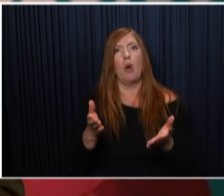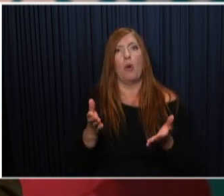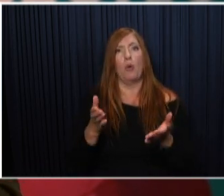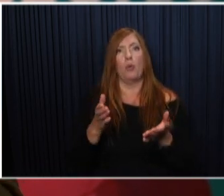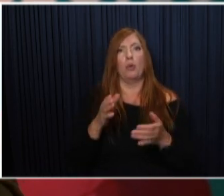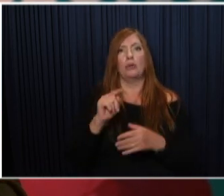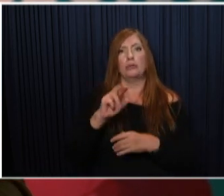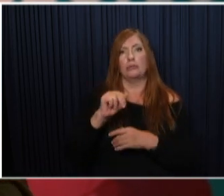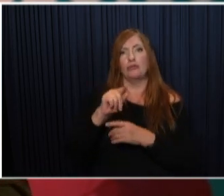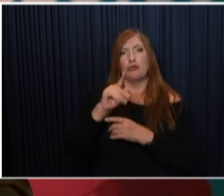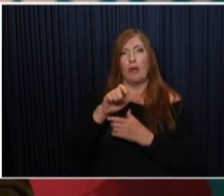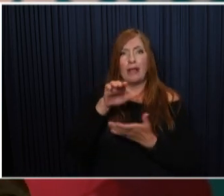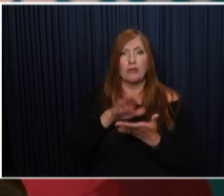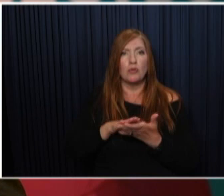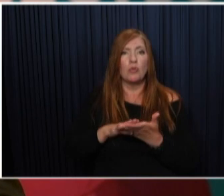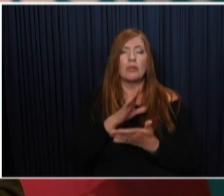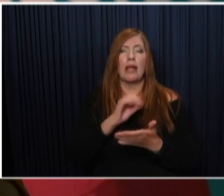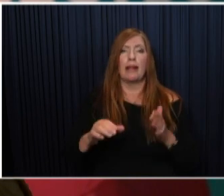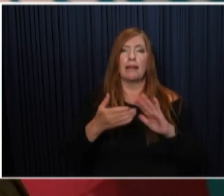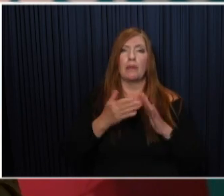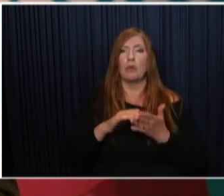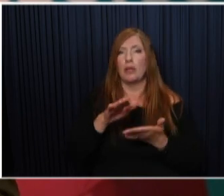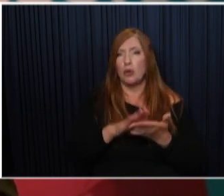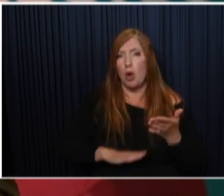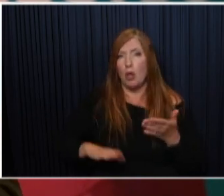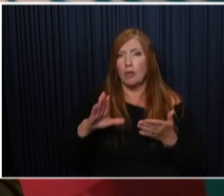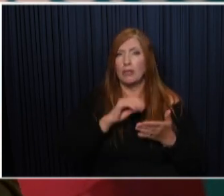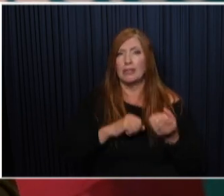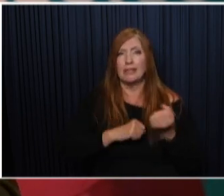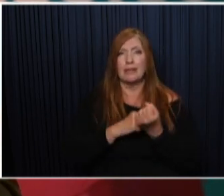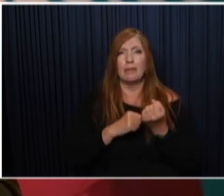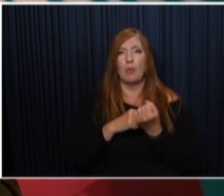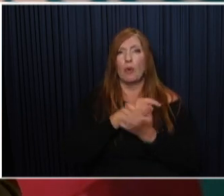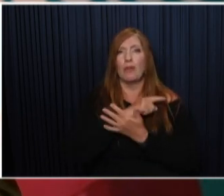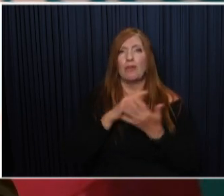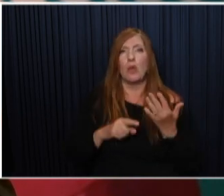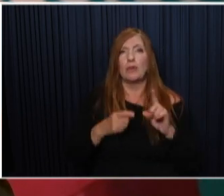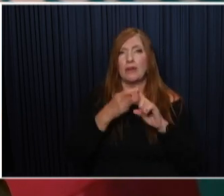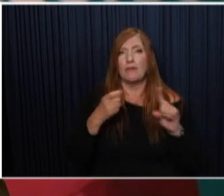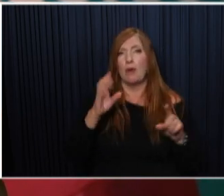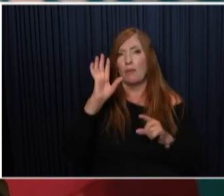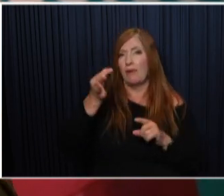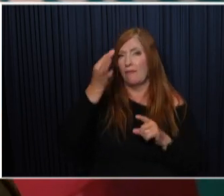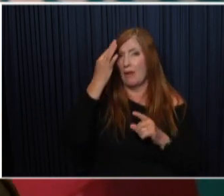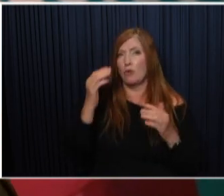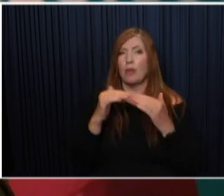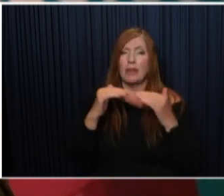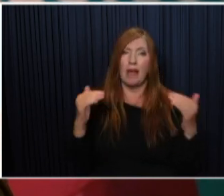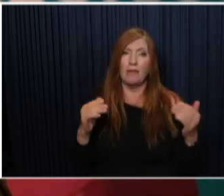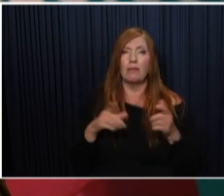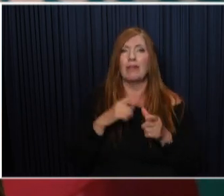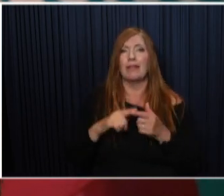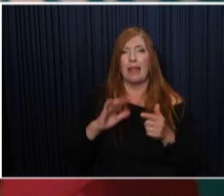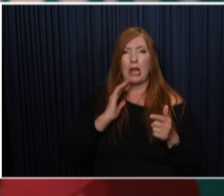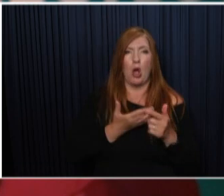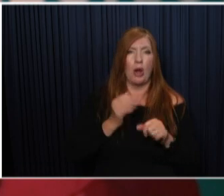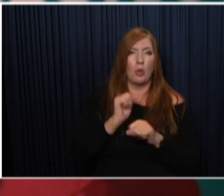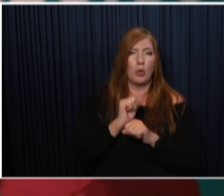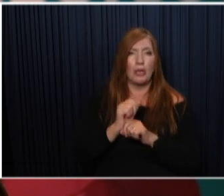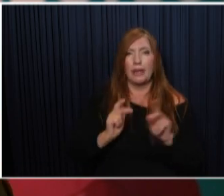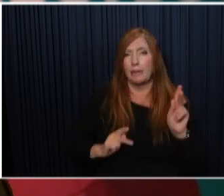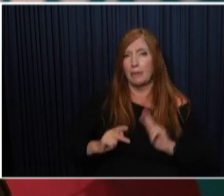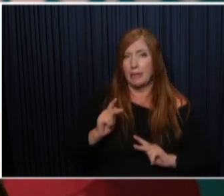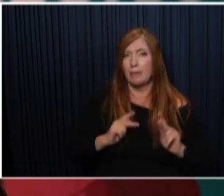trade schools and community colleges, and supporting those from the federal level, so that our working